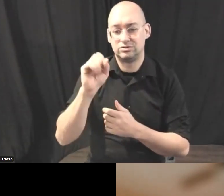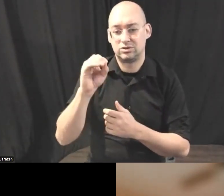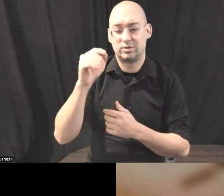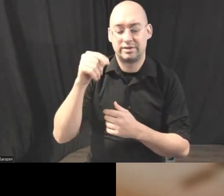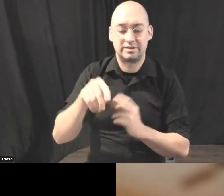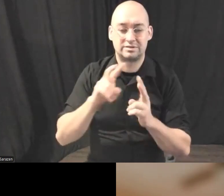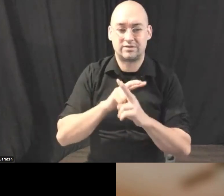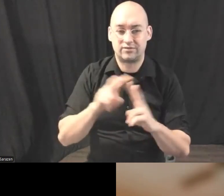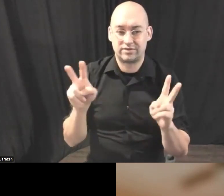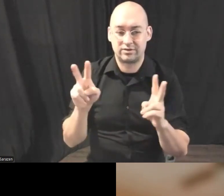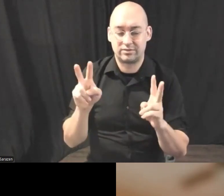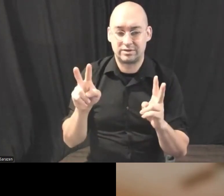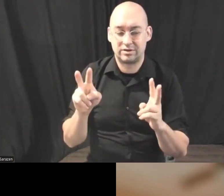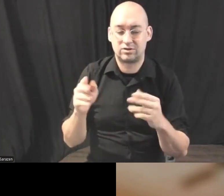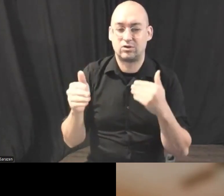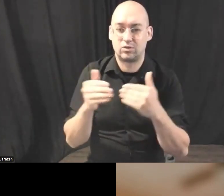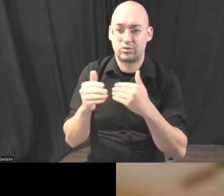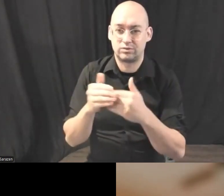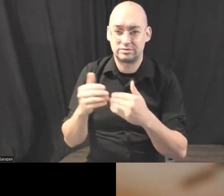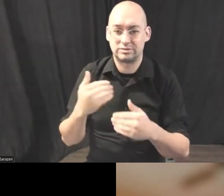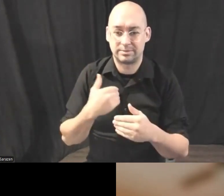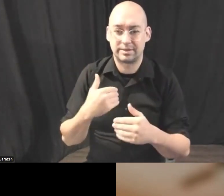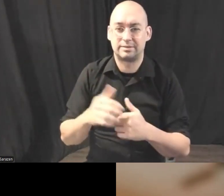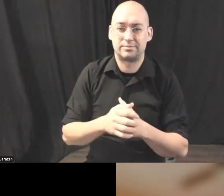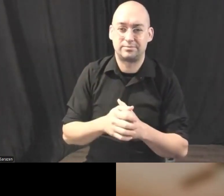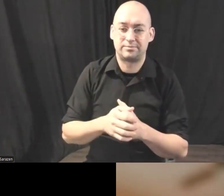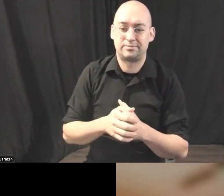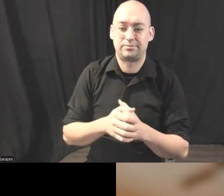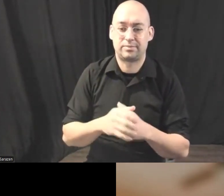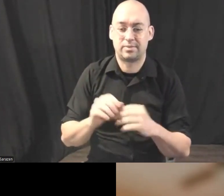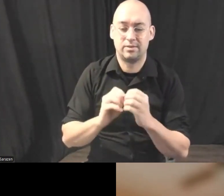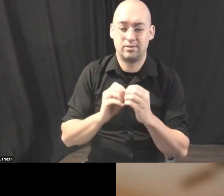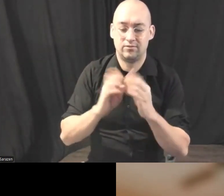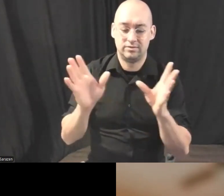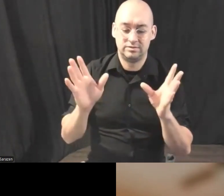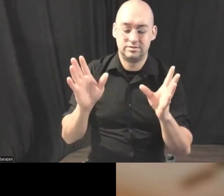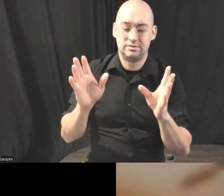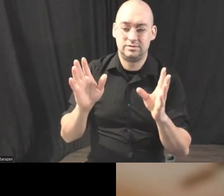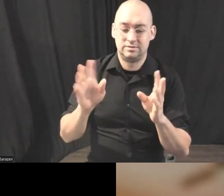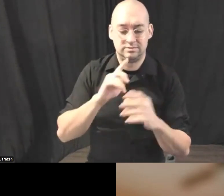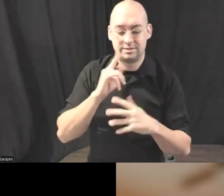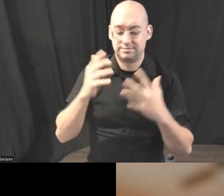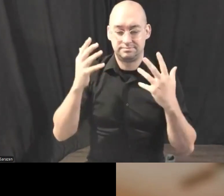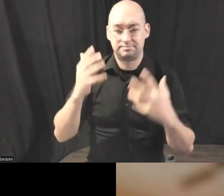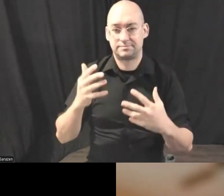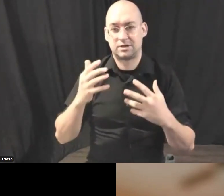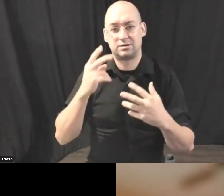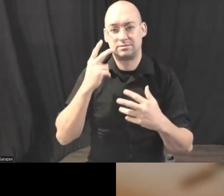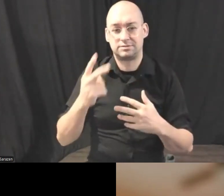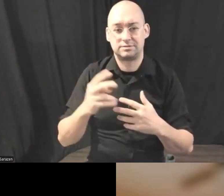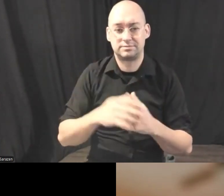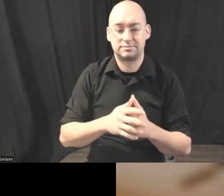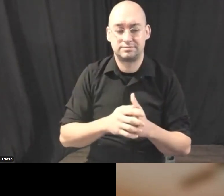very close to me, and obviously devastating to watch, not